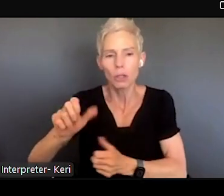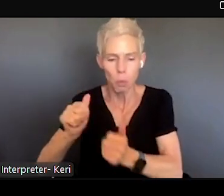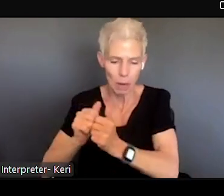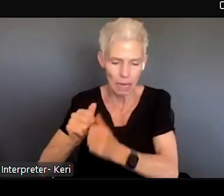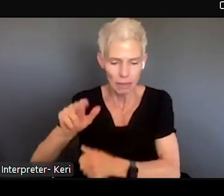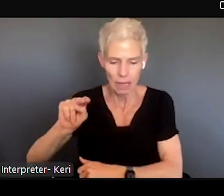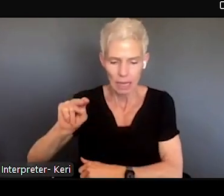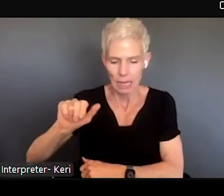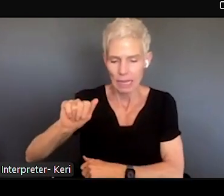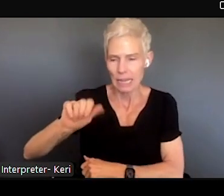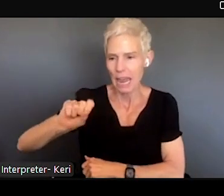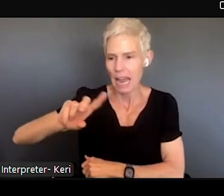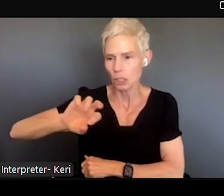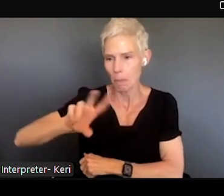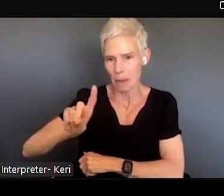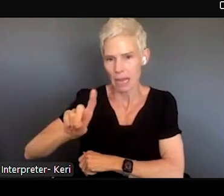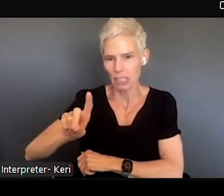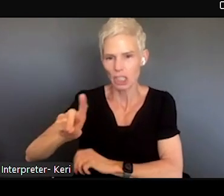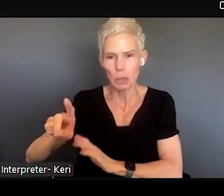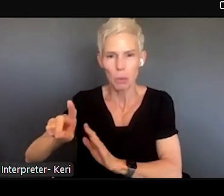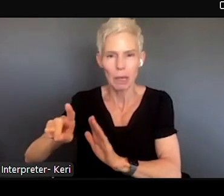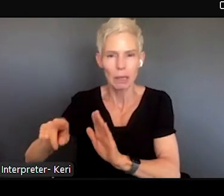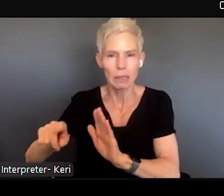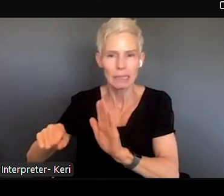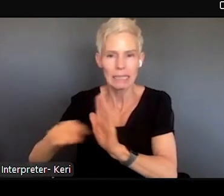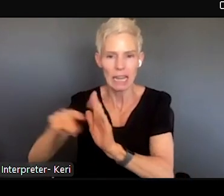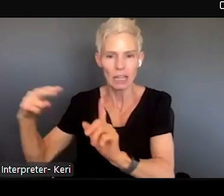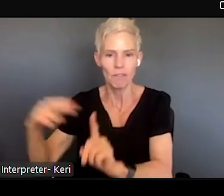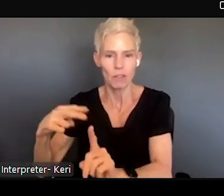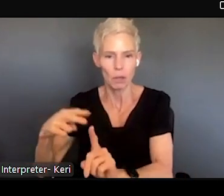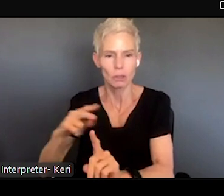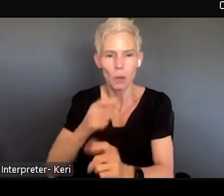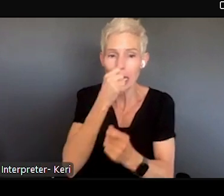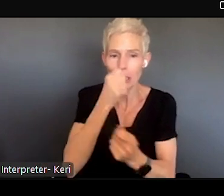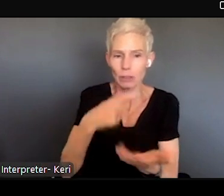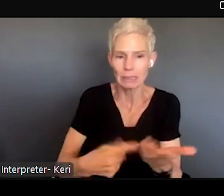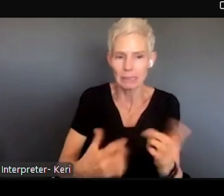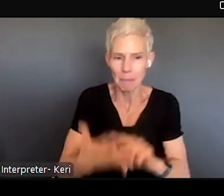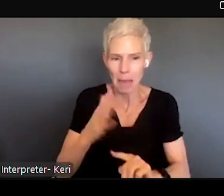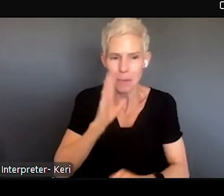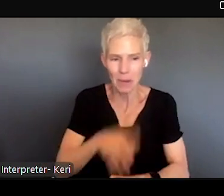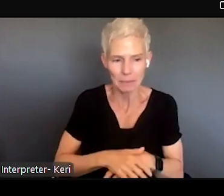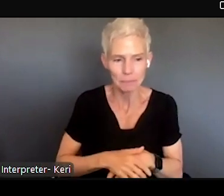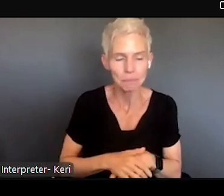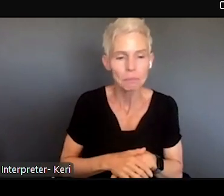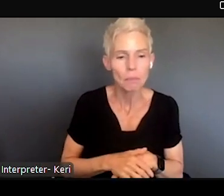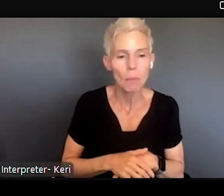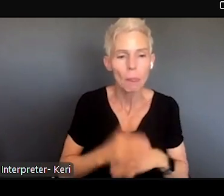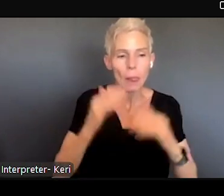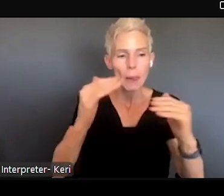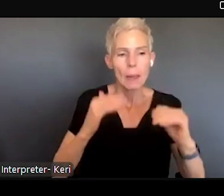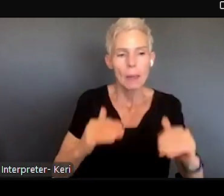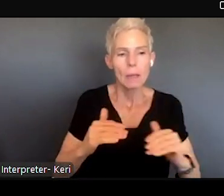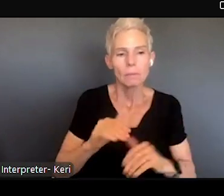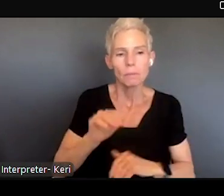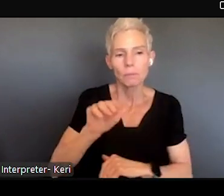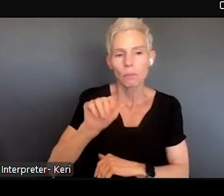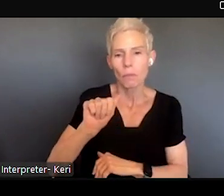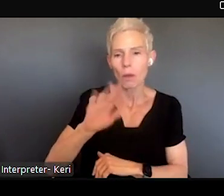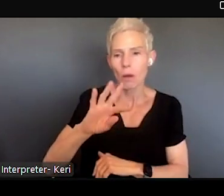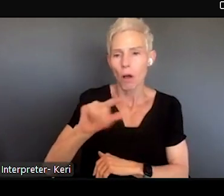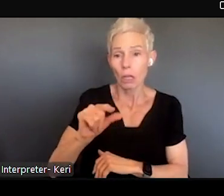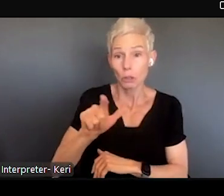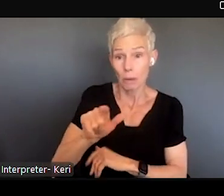the negative on that. So that'll be a very interesting debate. And then coming August